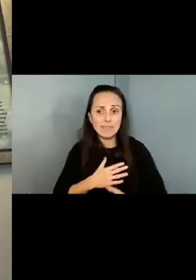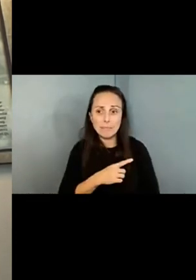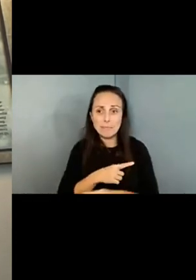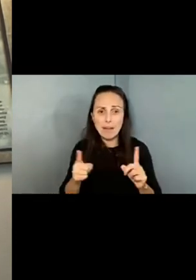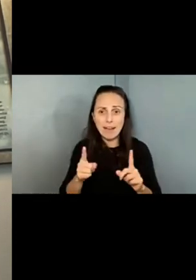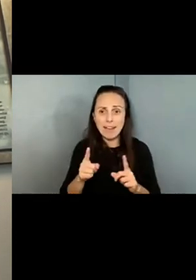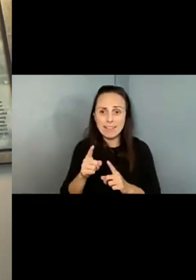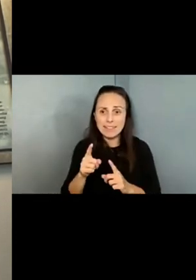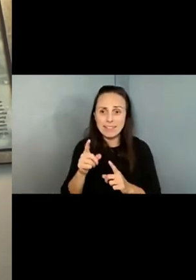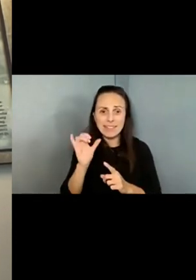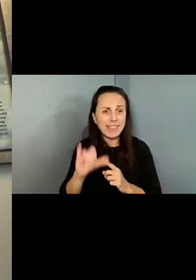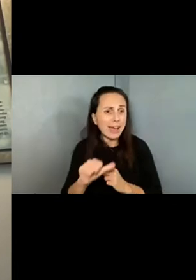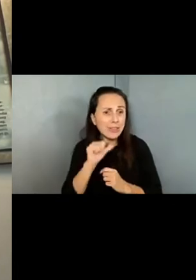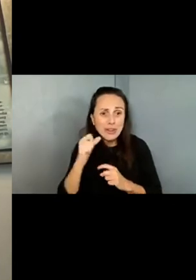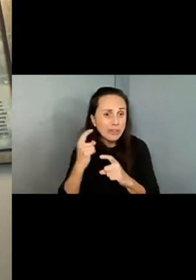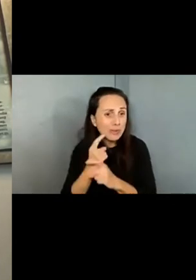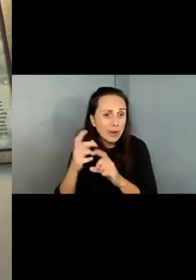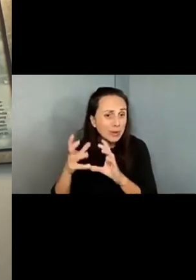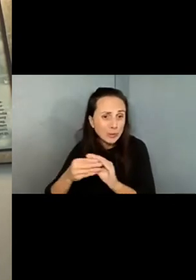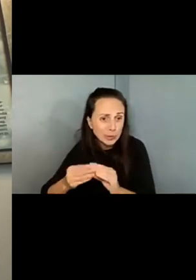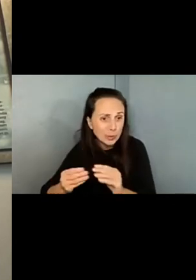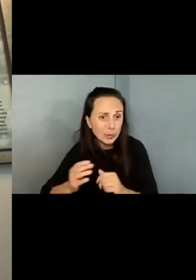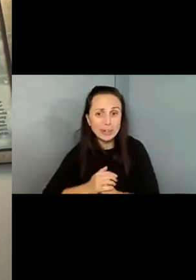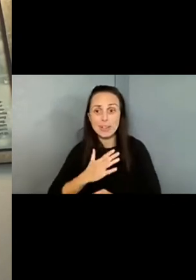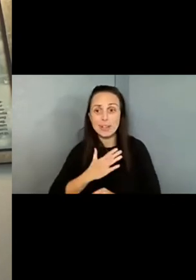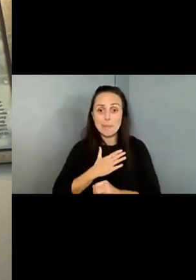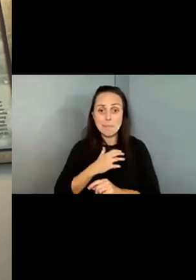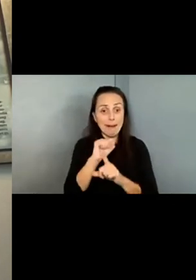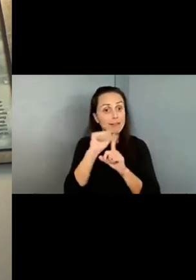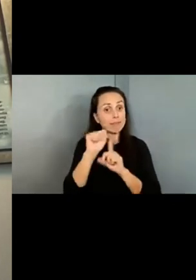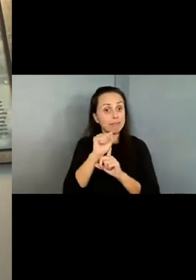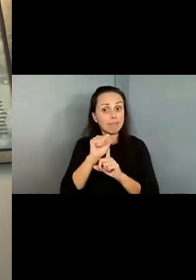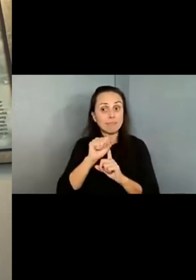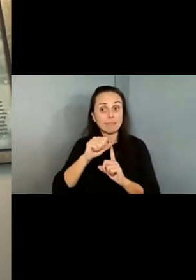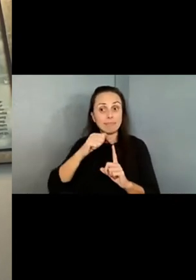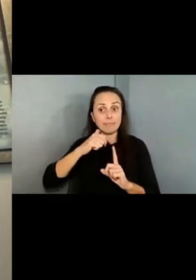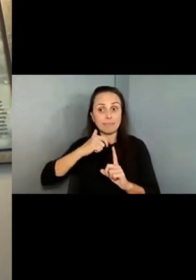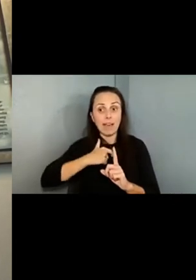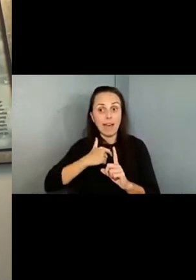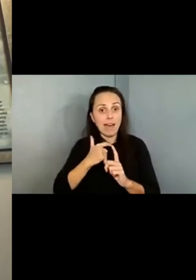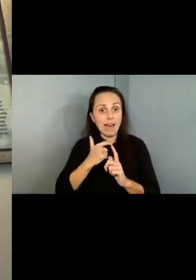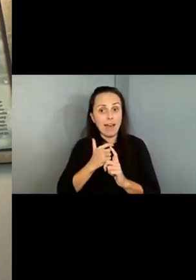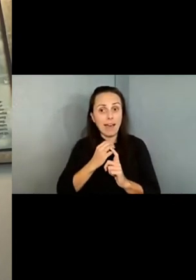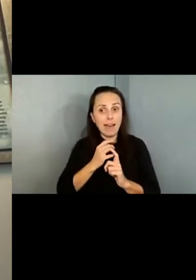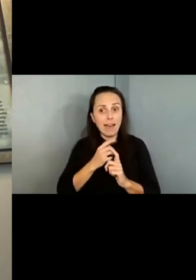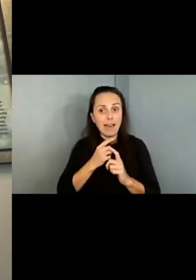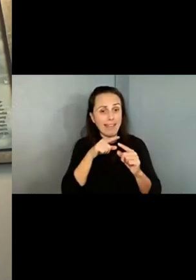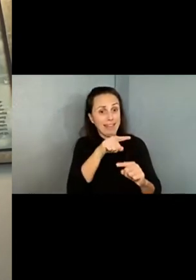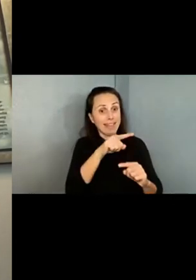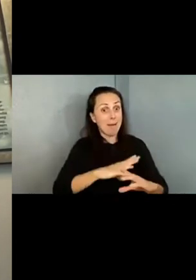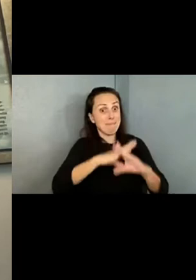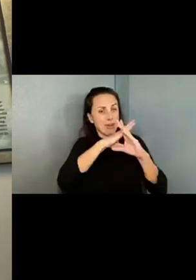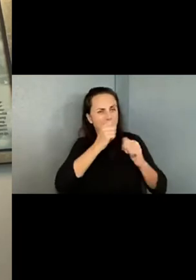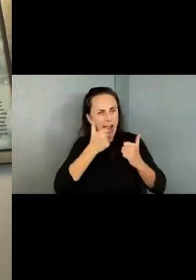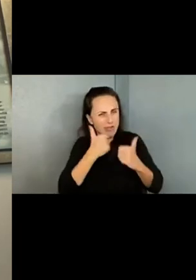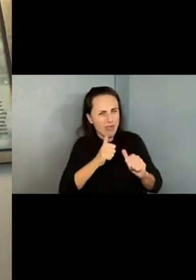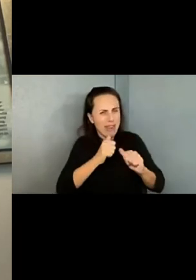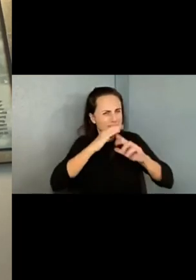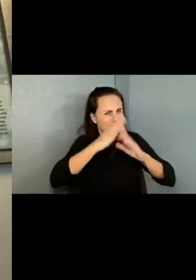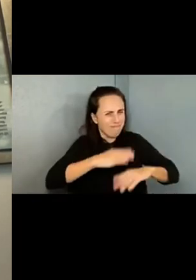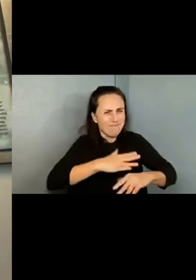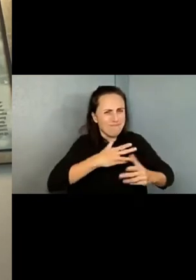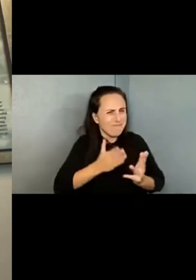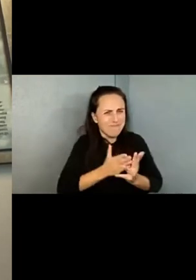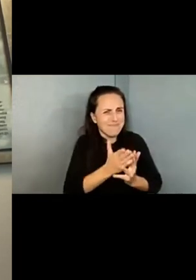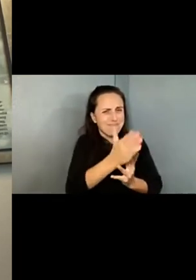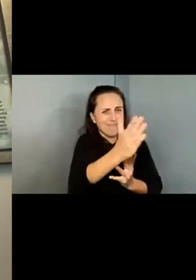the story? You know, in my case, I ran in the direction of the thing that was challenging me, is it's what I was kind